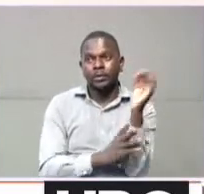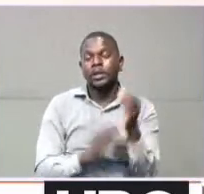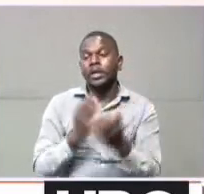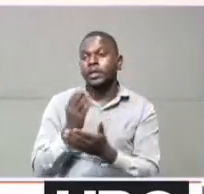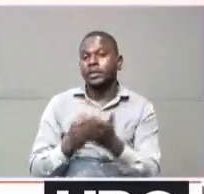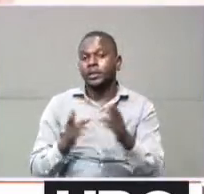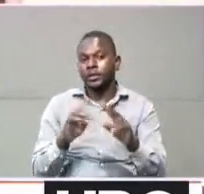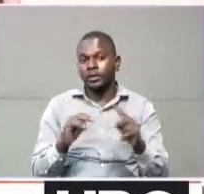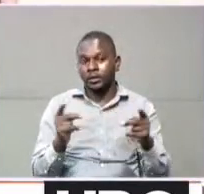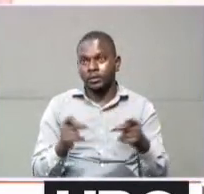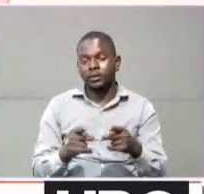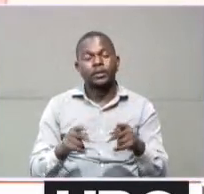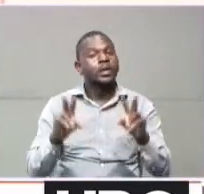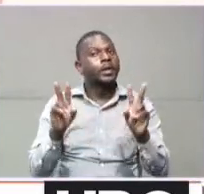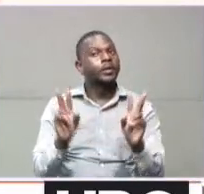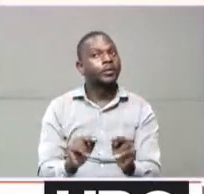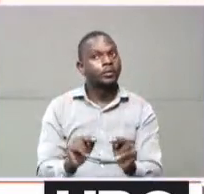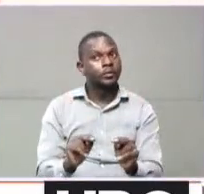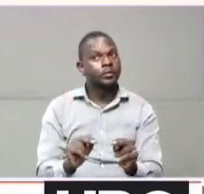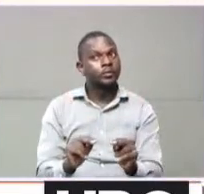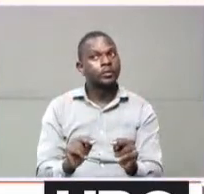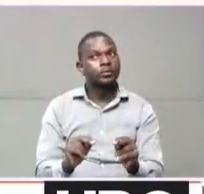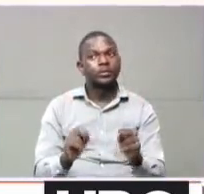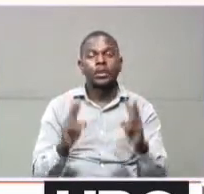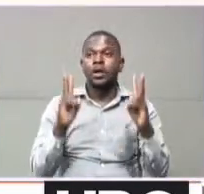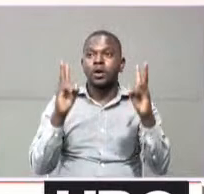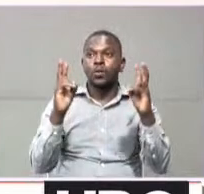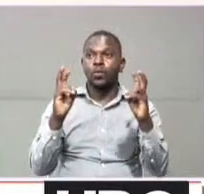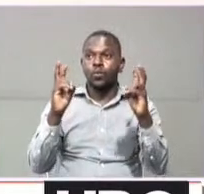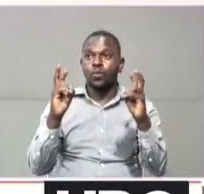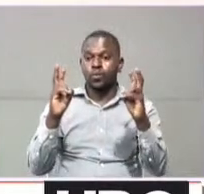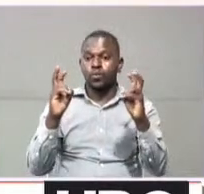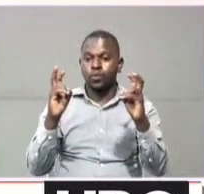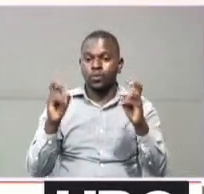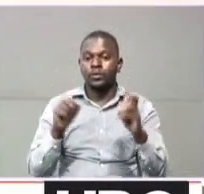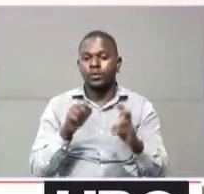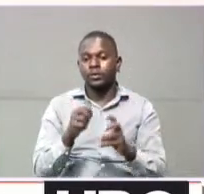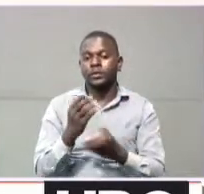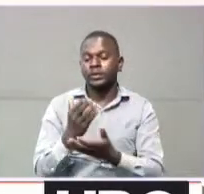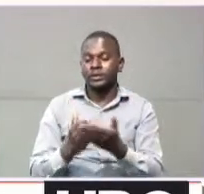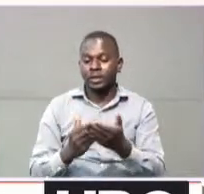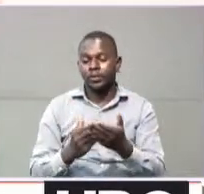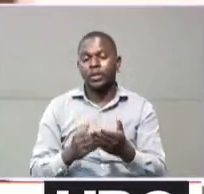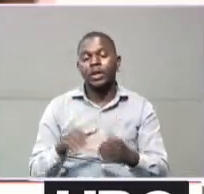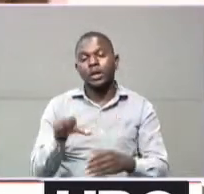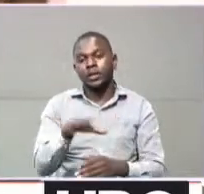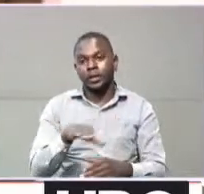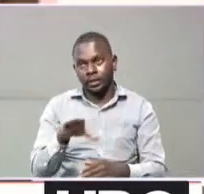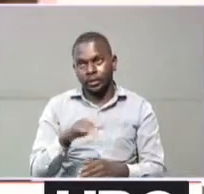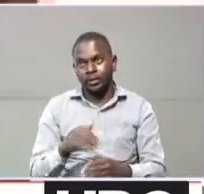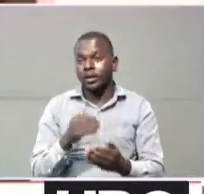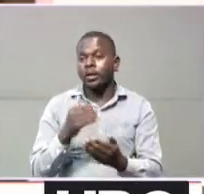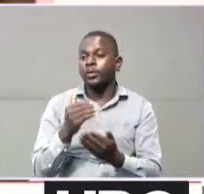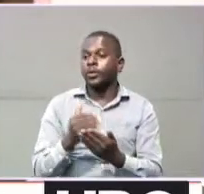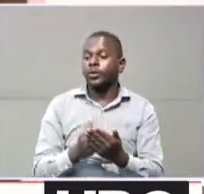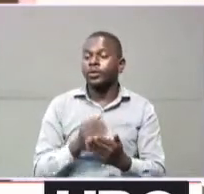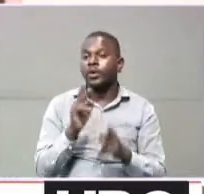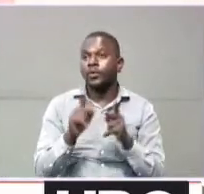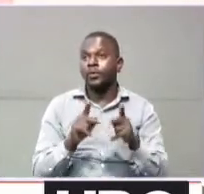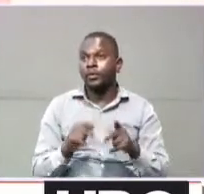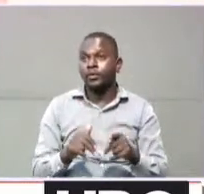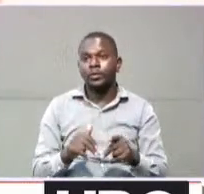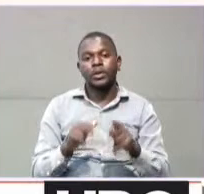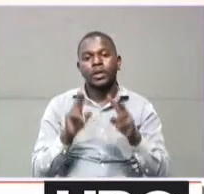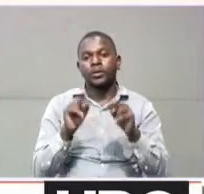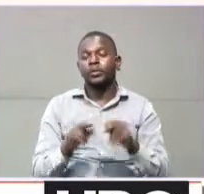some places we are not transformers we are not put in some areas just because people are